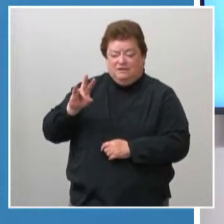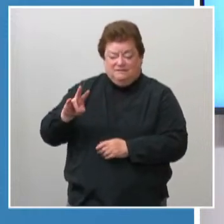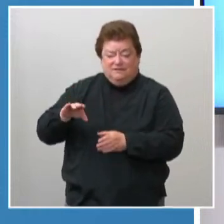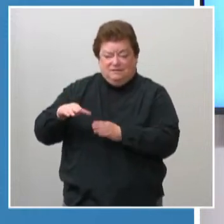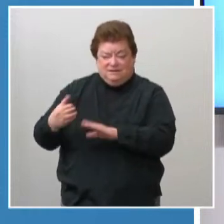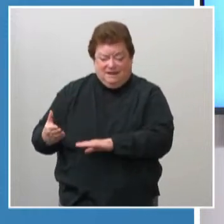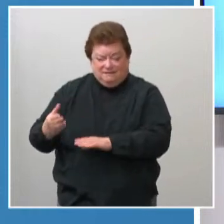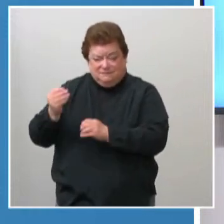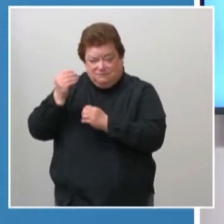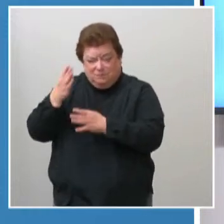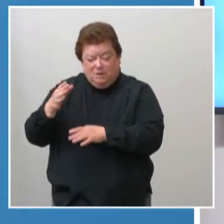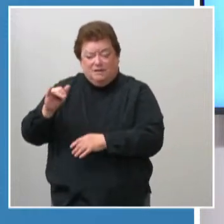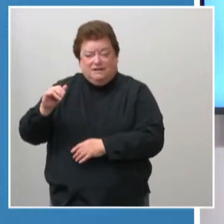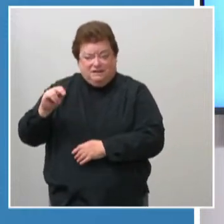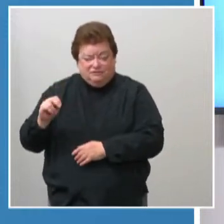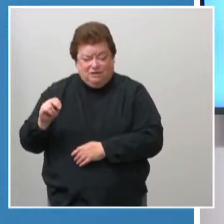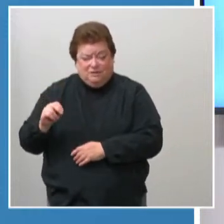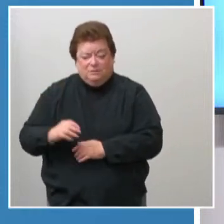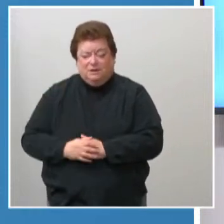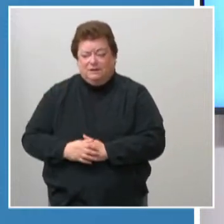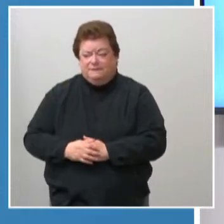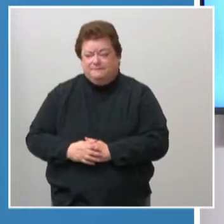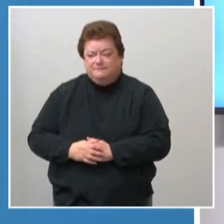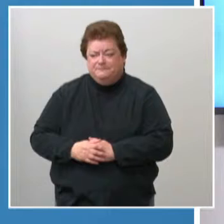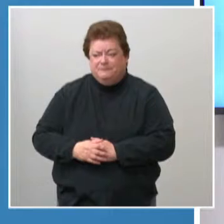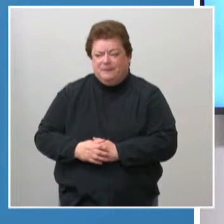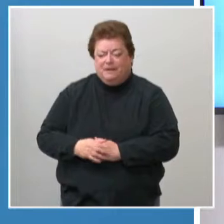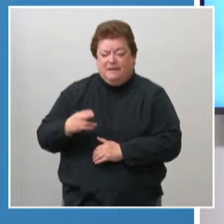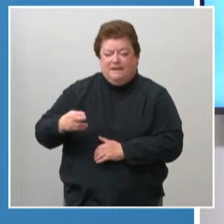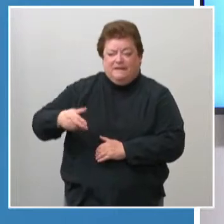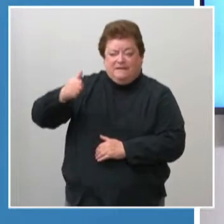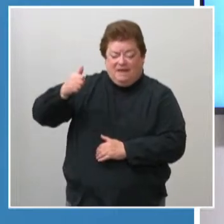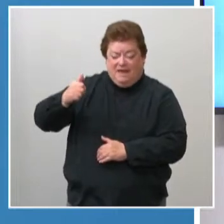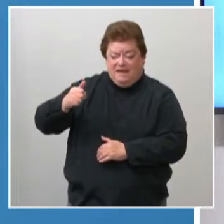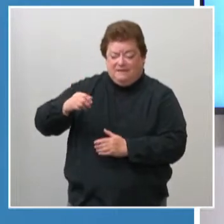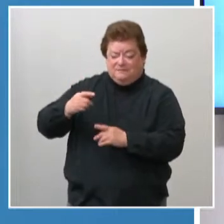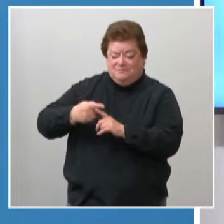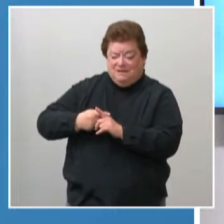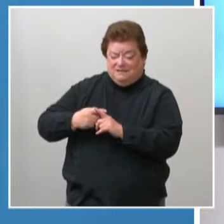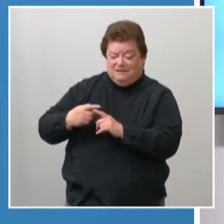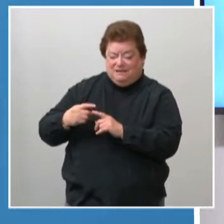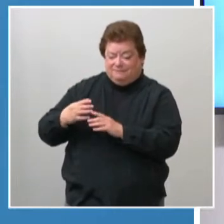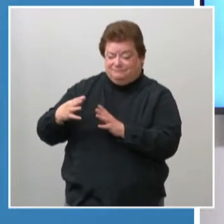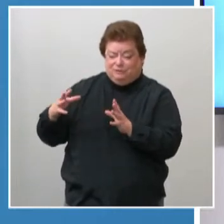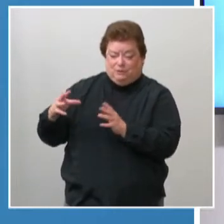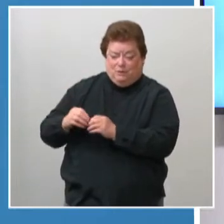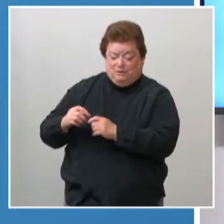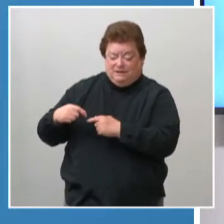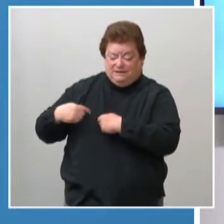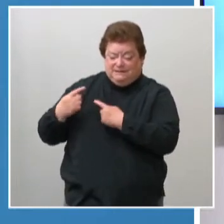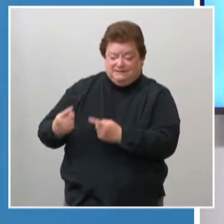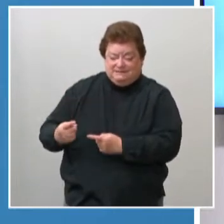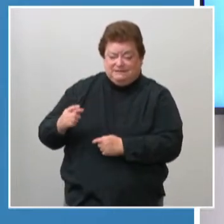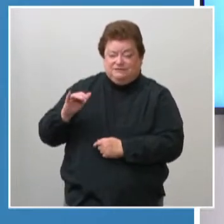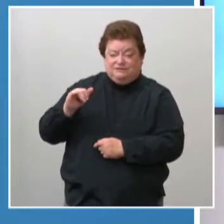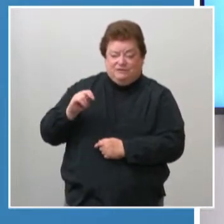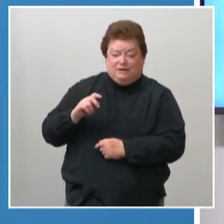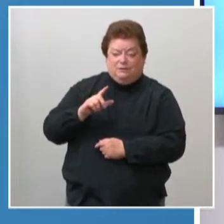were reported in January of this year, the highest monthly total since January of